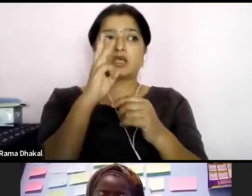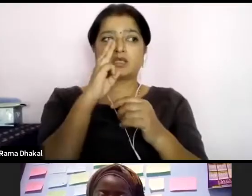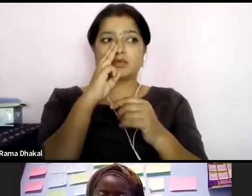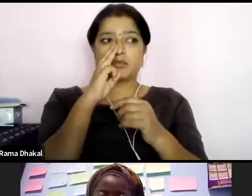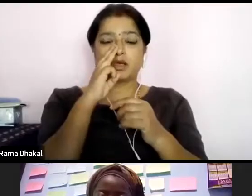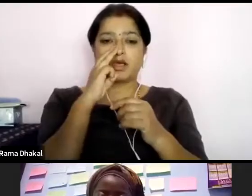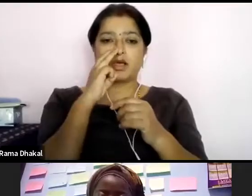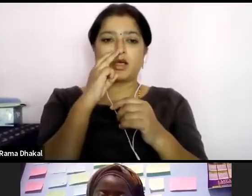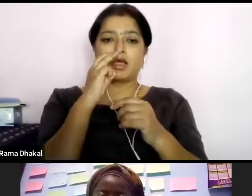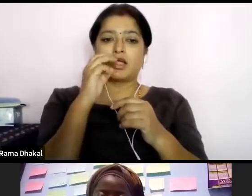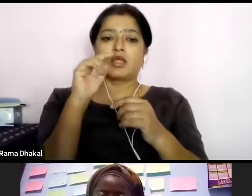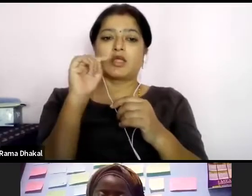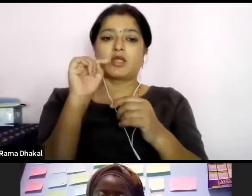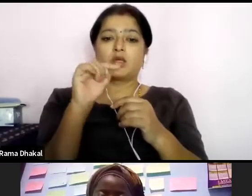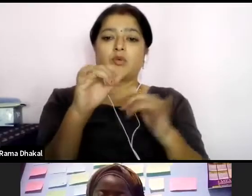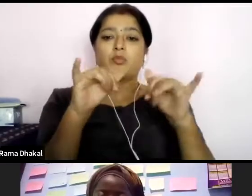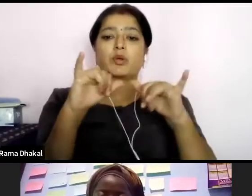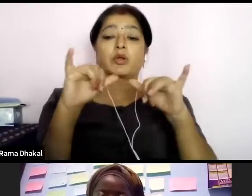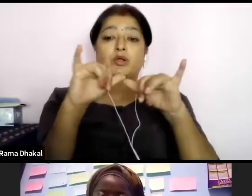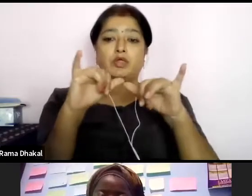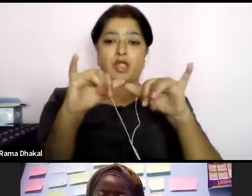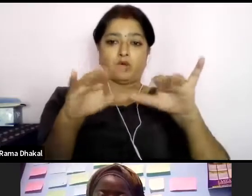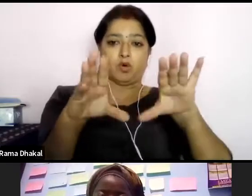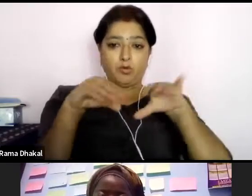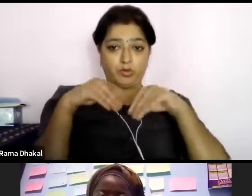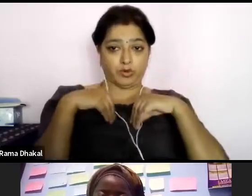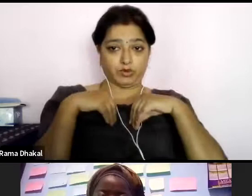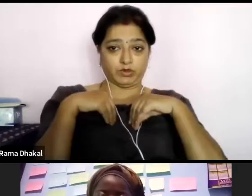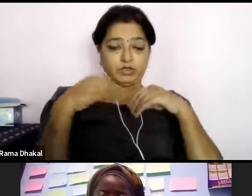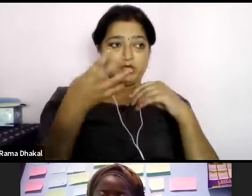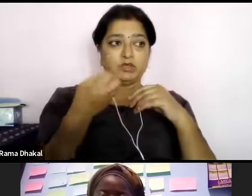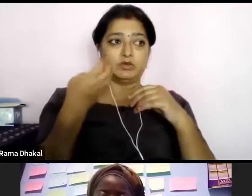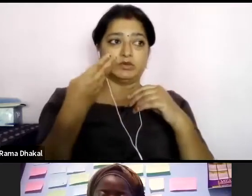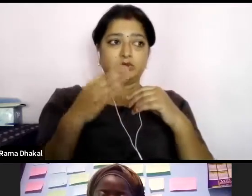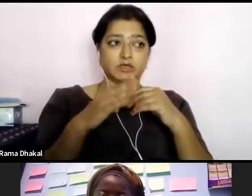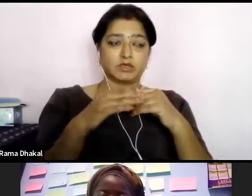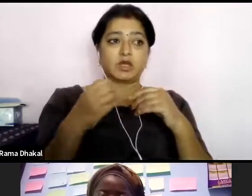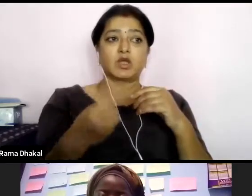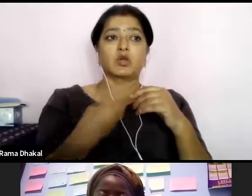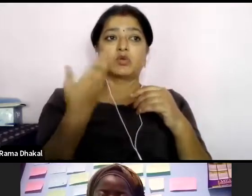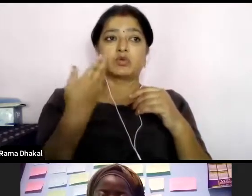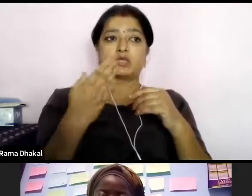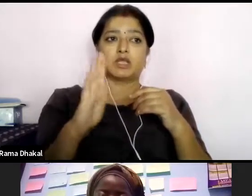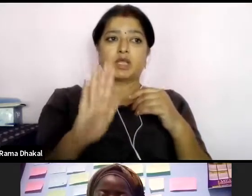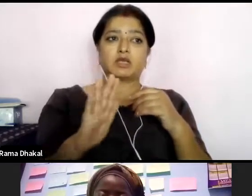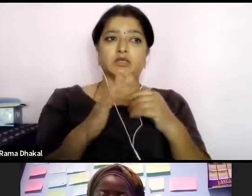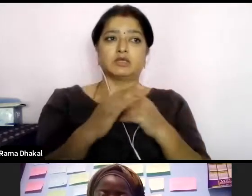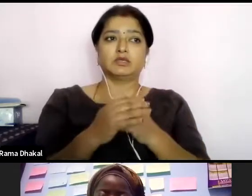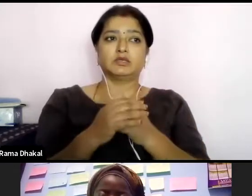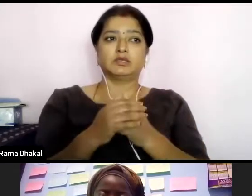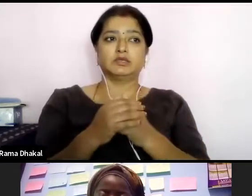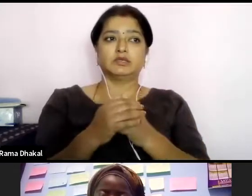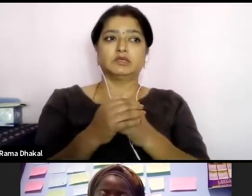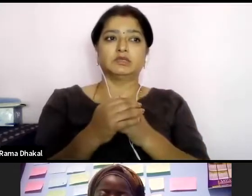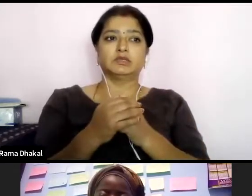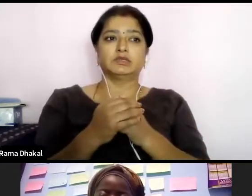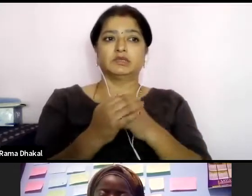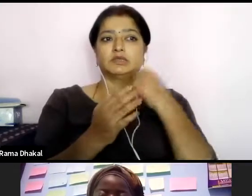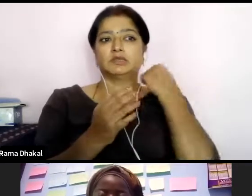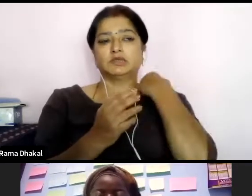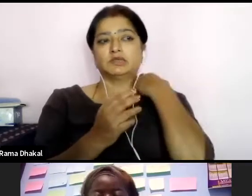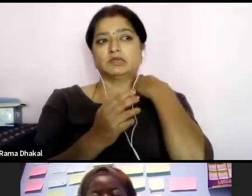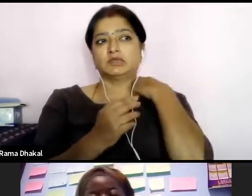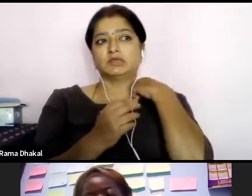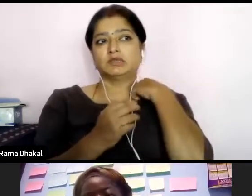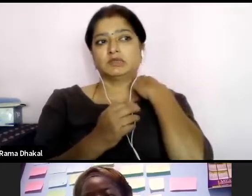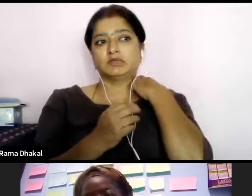and how they have been able to not just depend on handouts. I think the